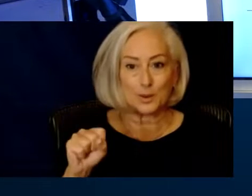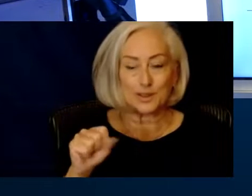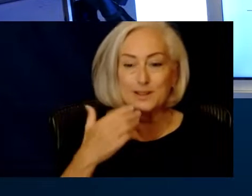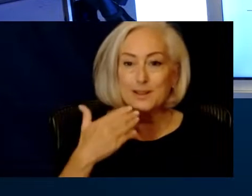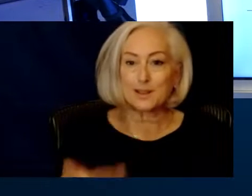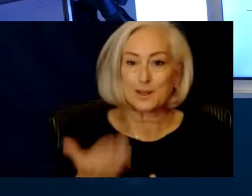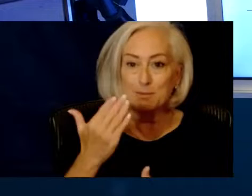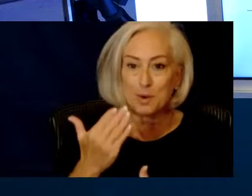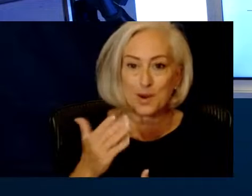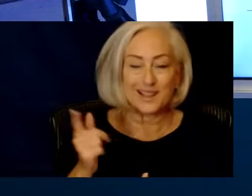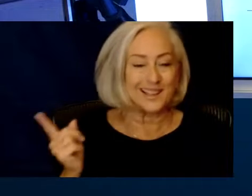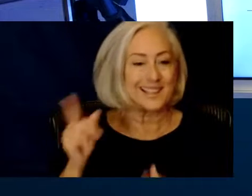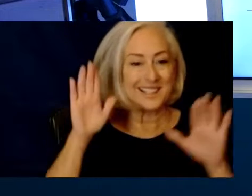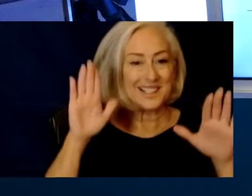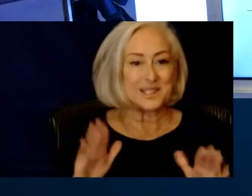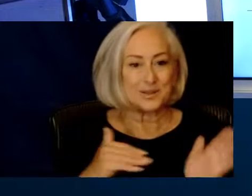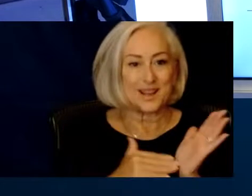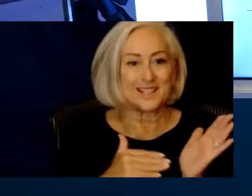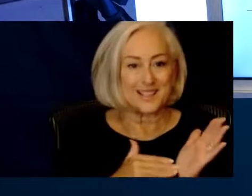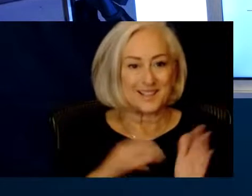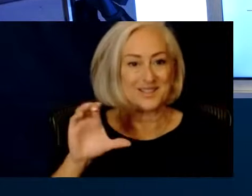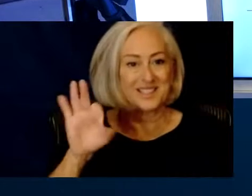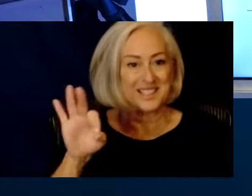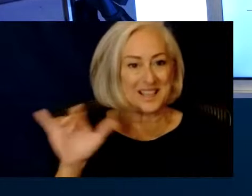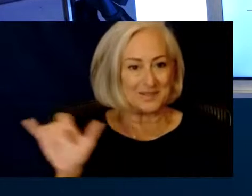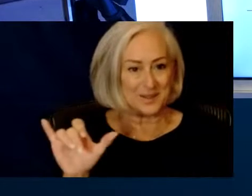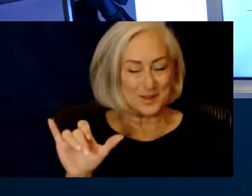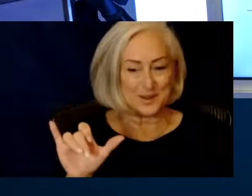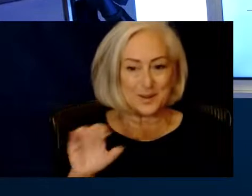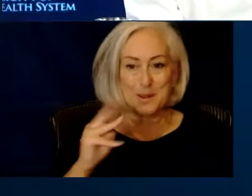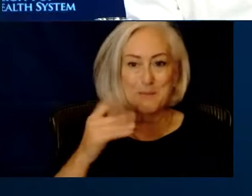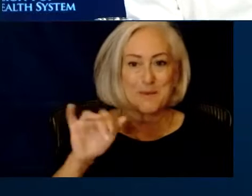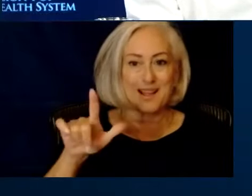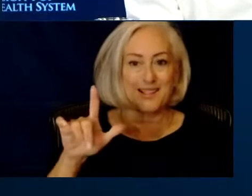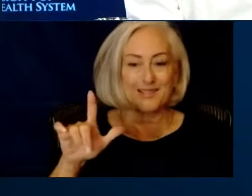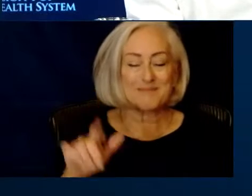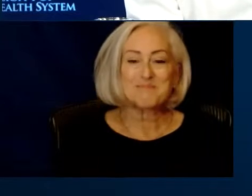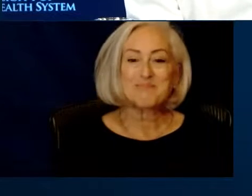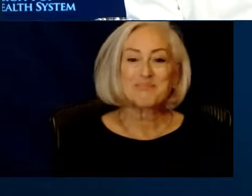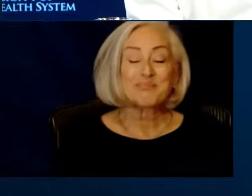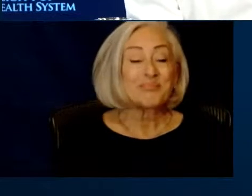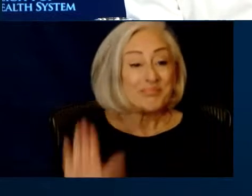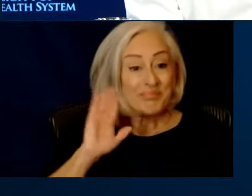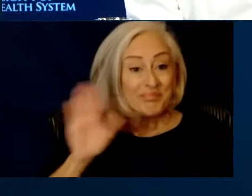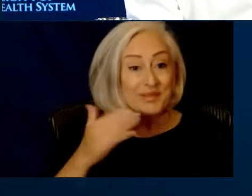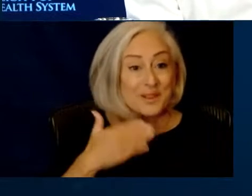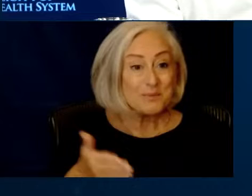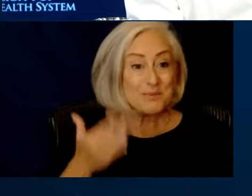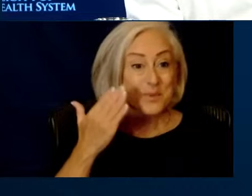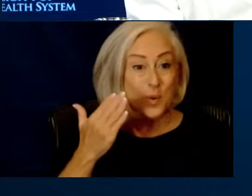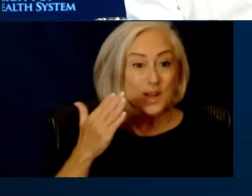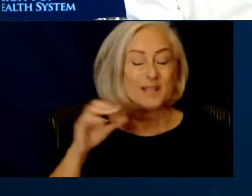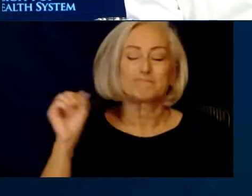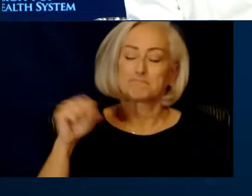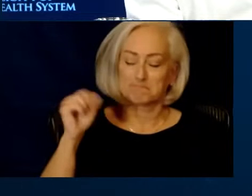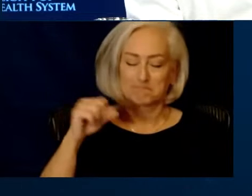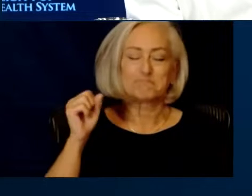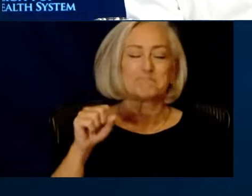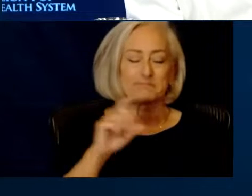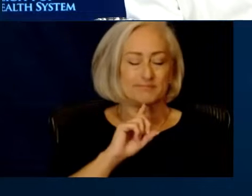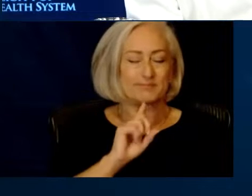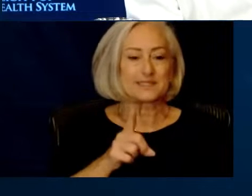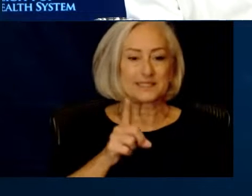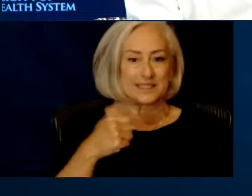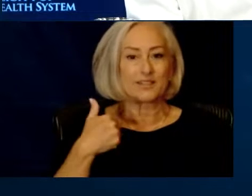in case you wanted to know that. Michael. Good morning. So there's definitely been, this has been going